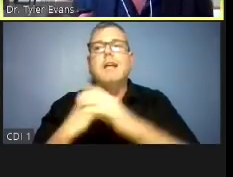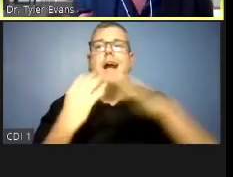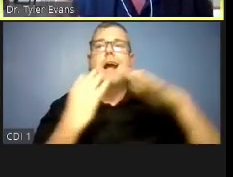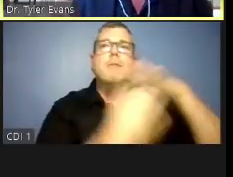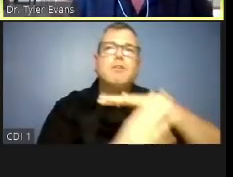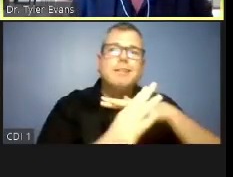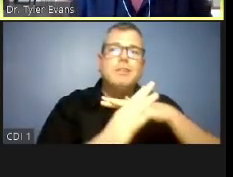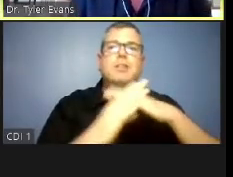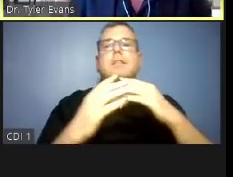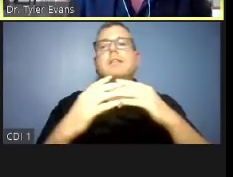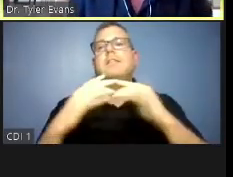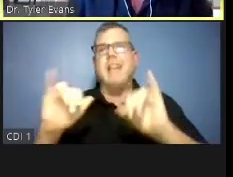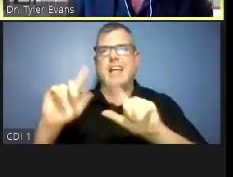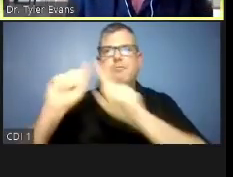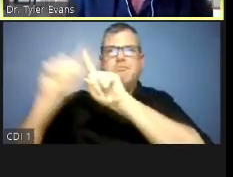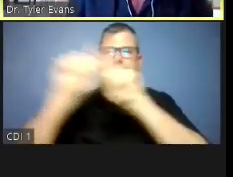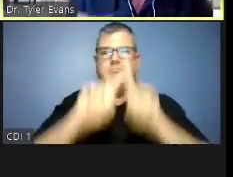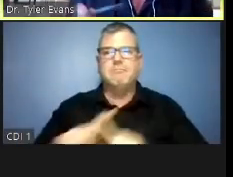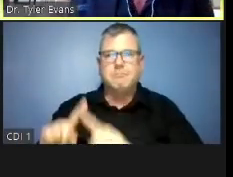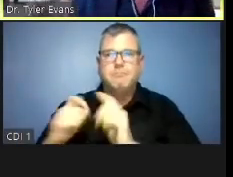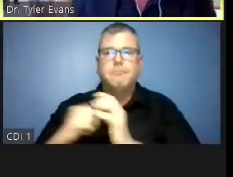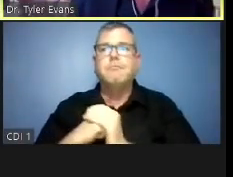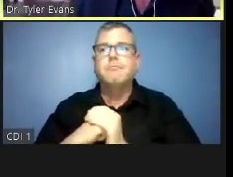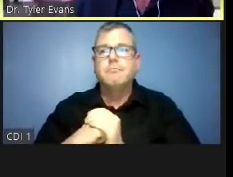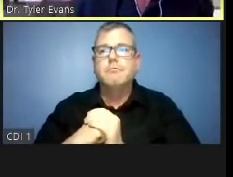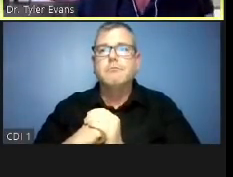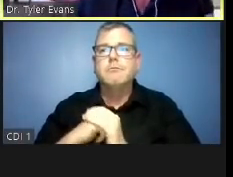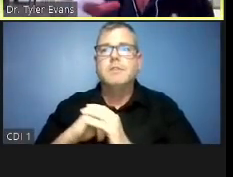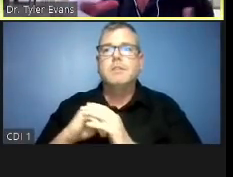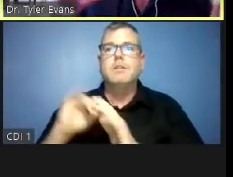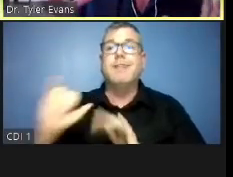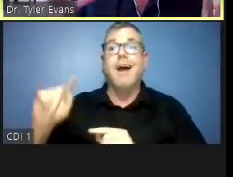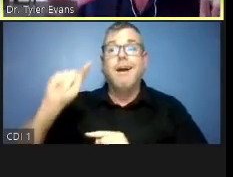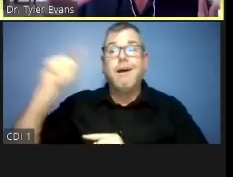sort of demographic factors, impact, are